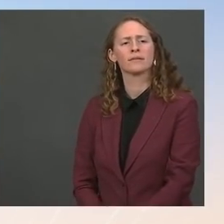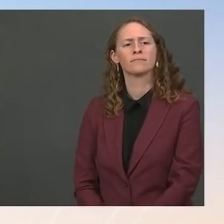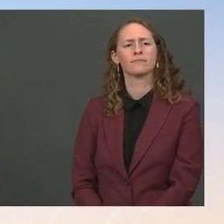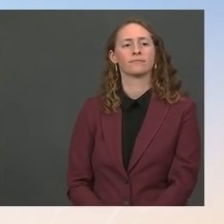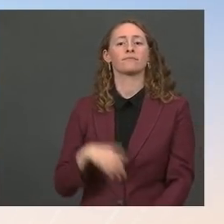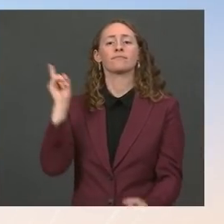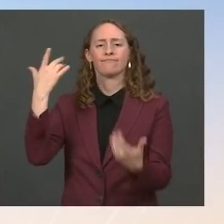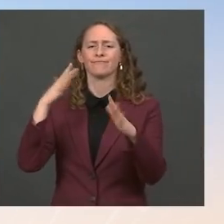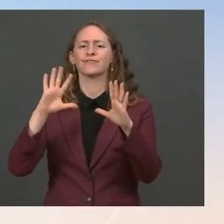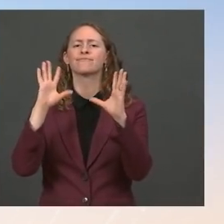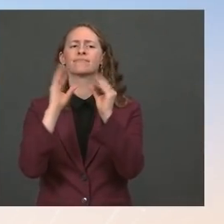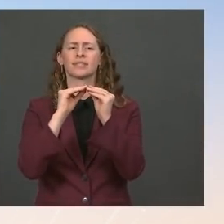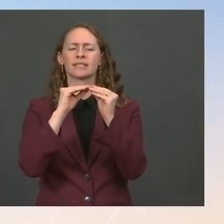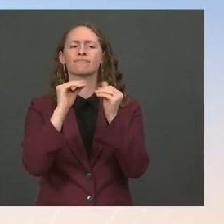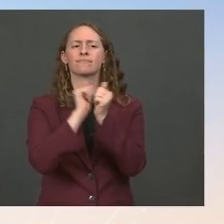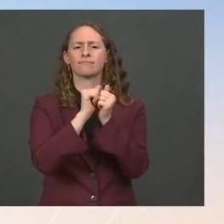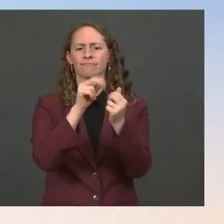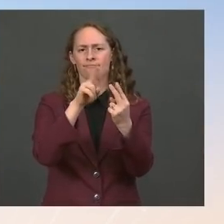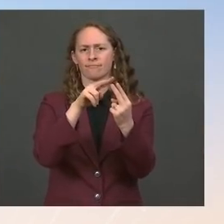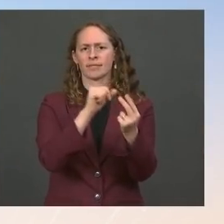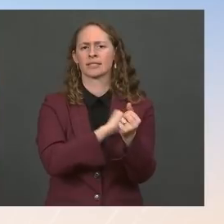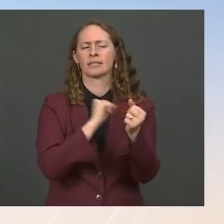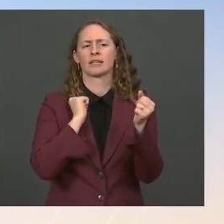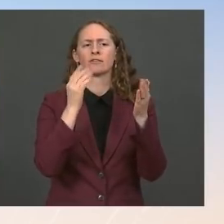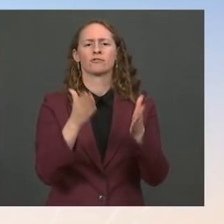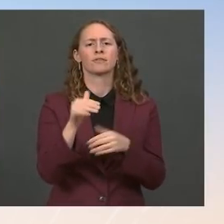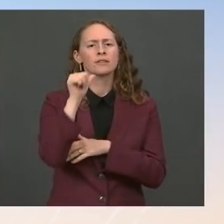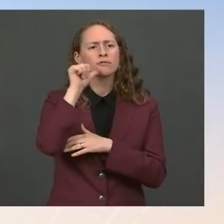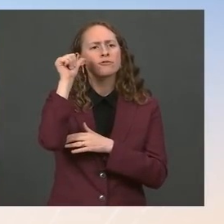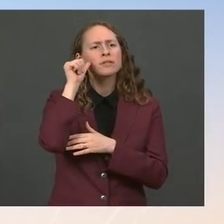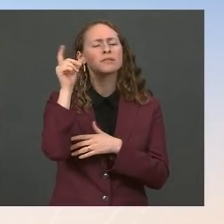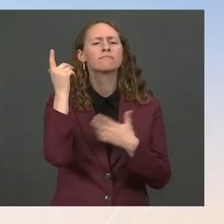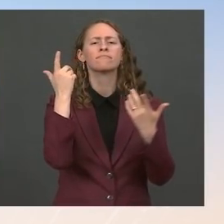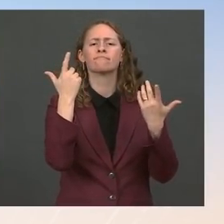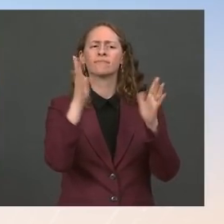and Padilla yesterday to convey his commitment to